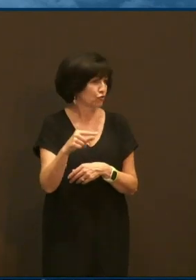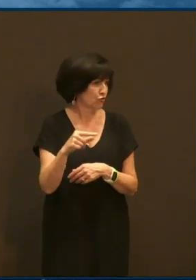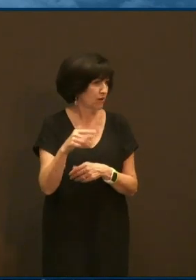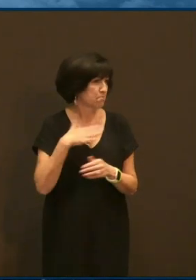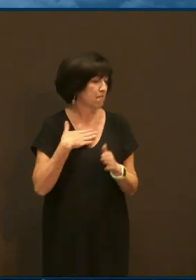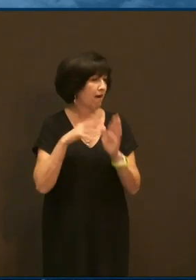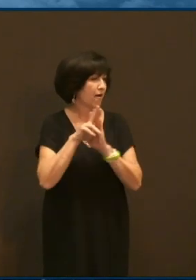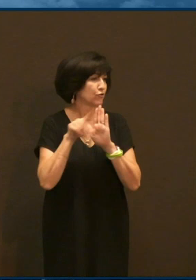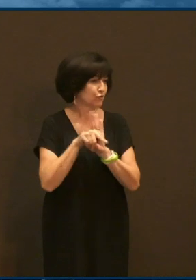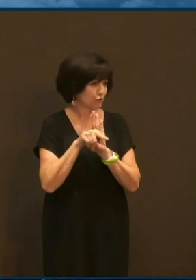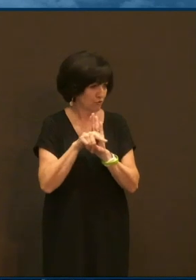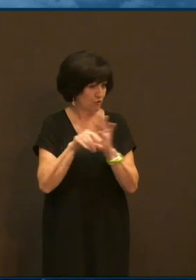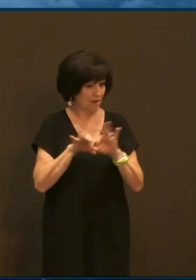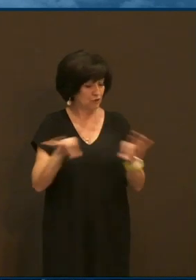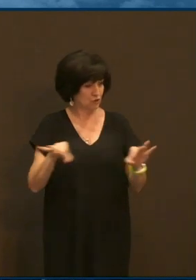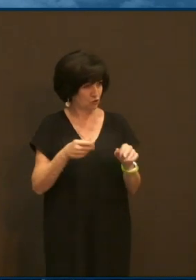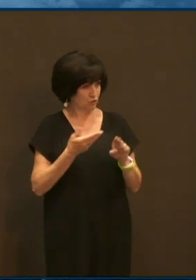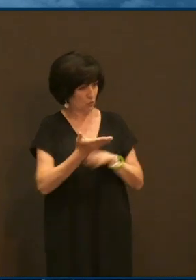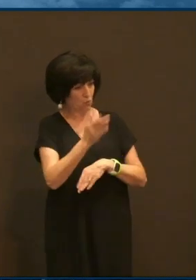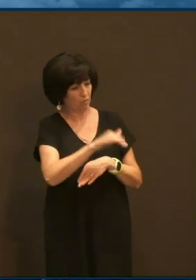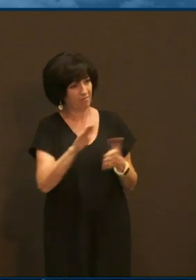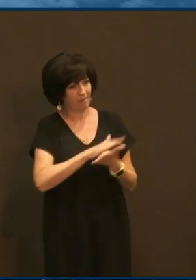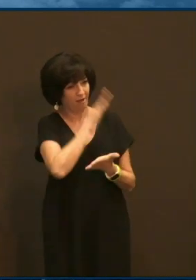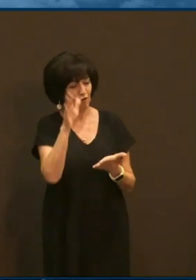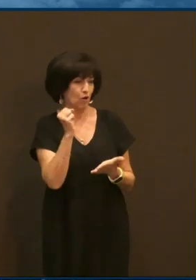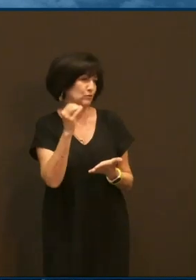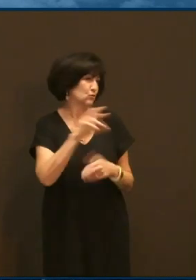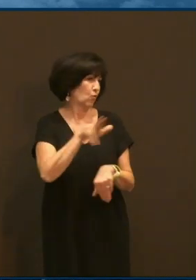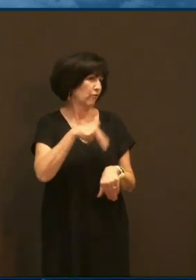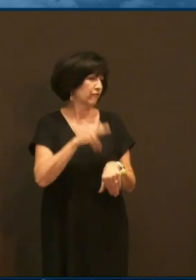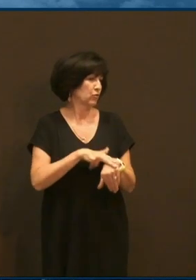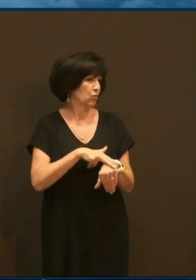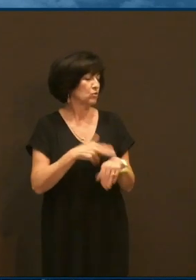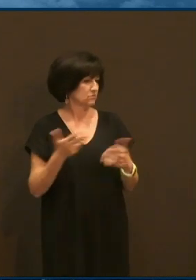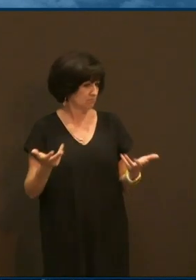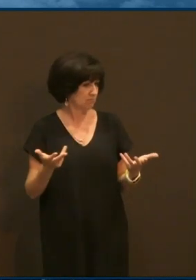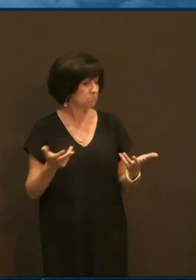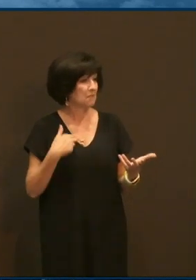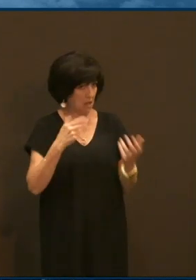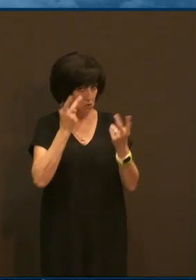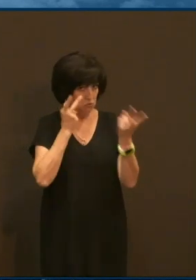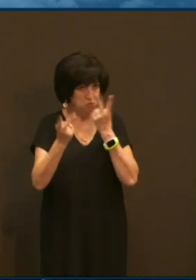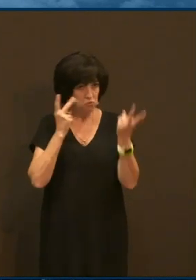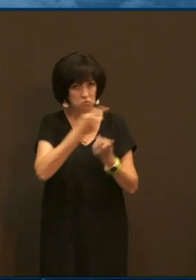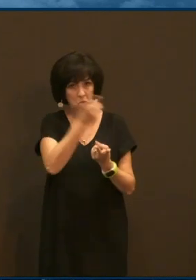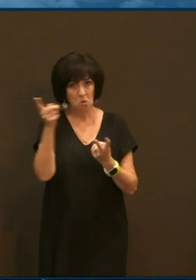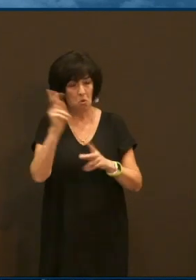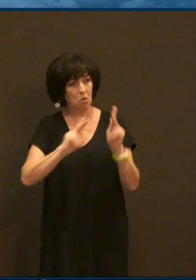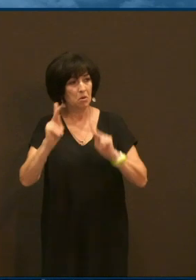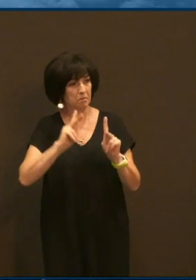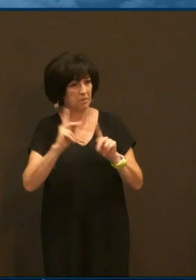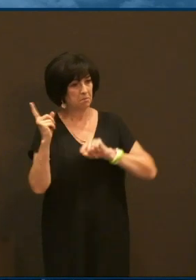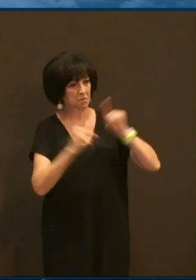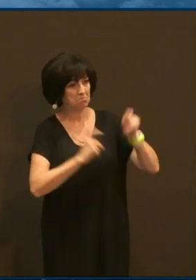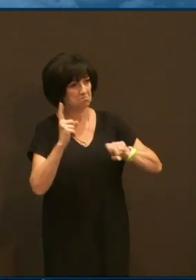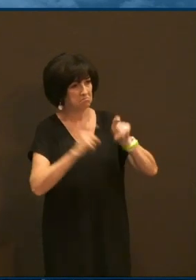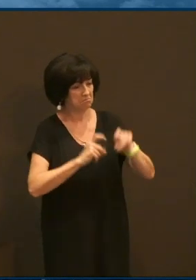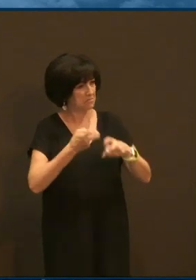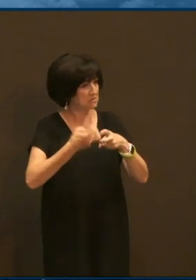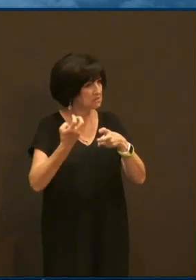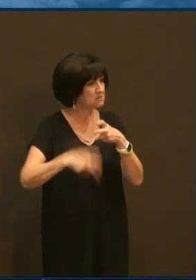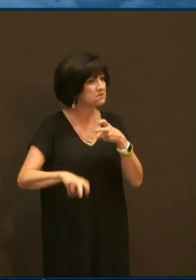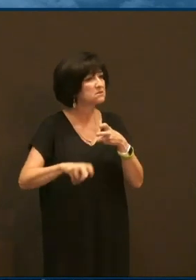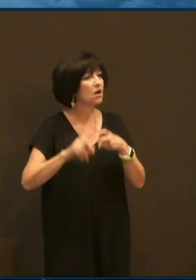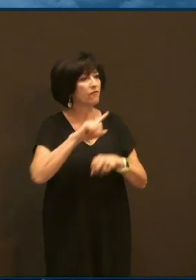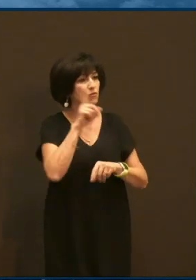Legitimate for members of the Senate in their confirmation to ask her tough questions, particularly given the circumstances in